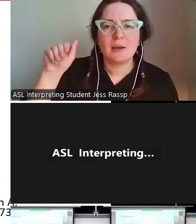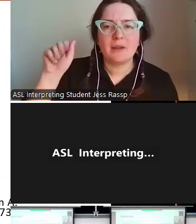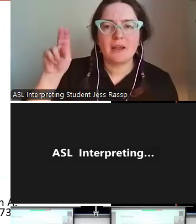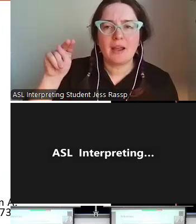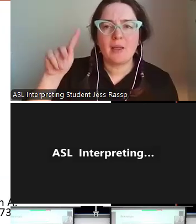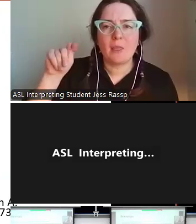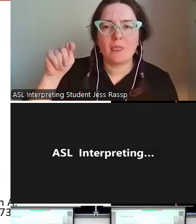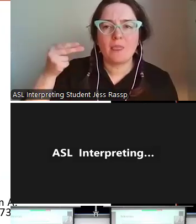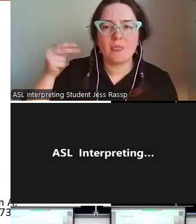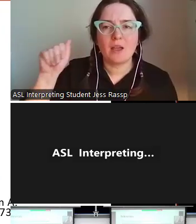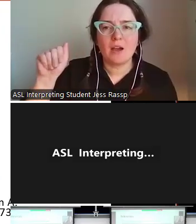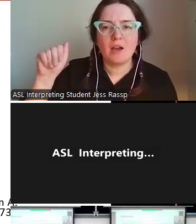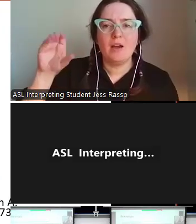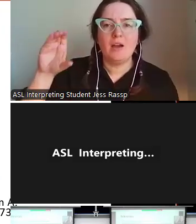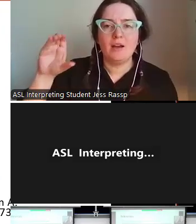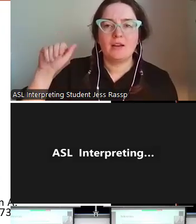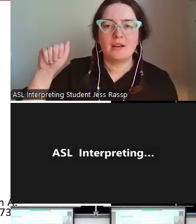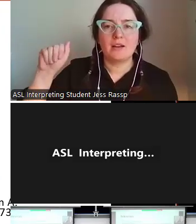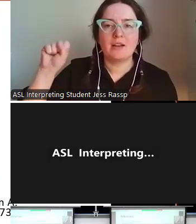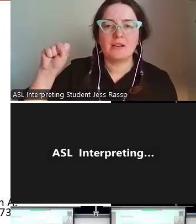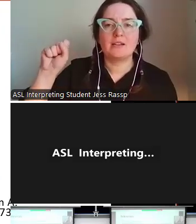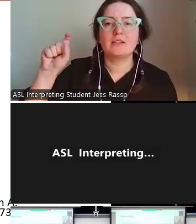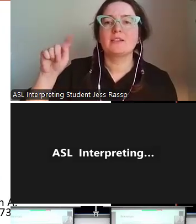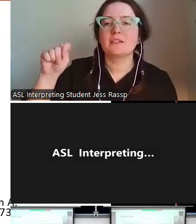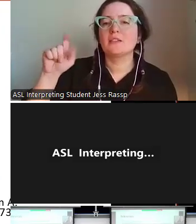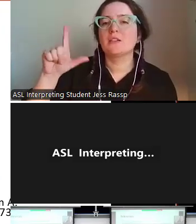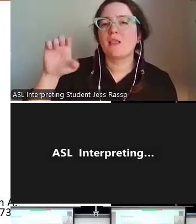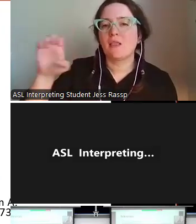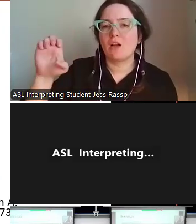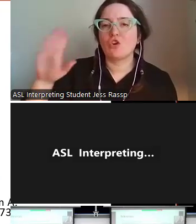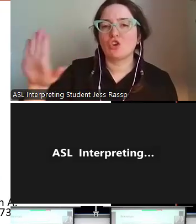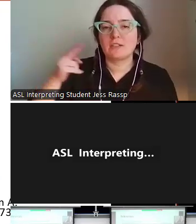It's this one, right? And I